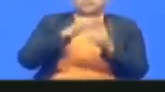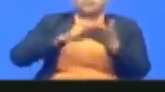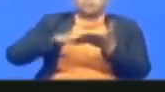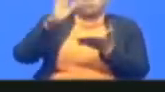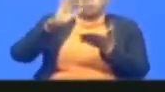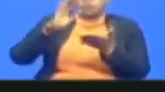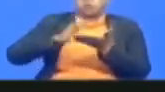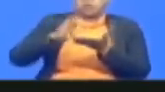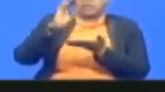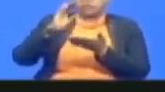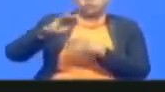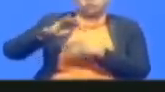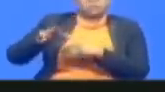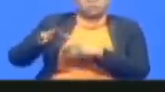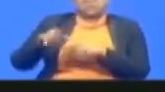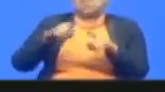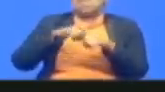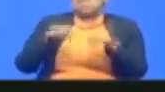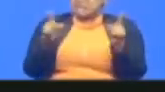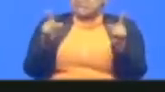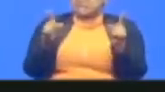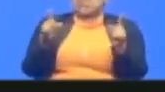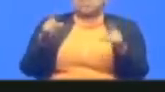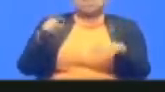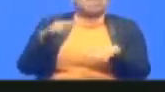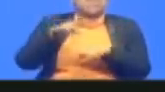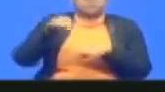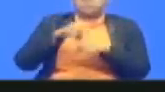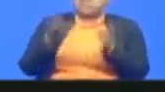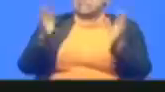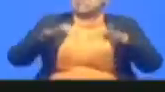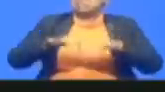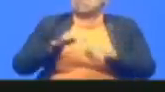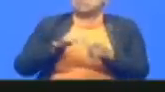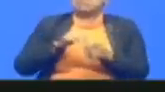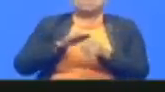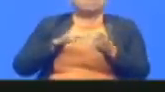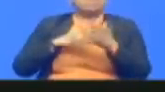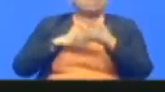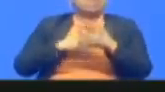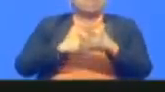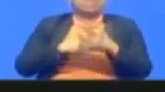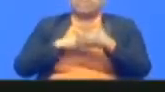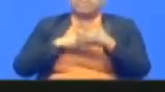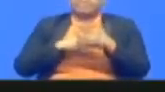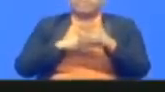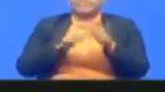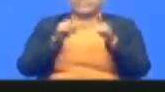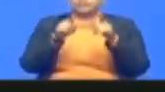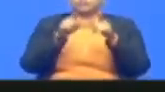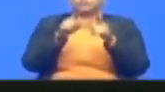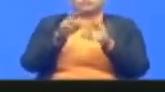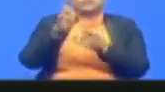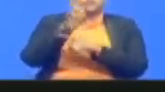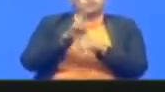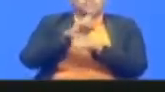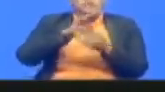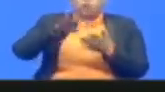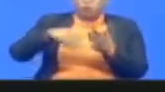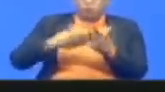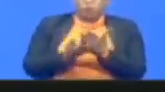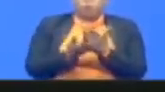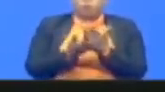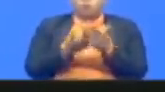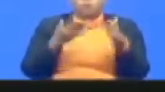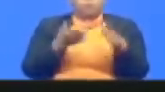counties have been met with resistance from their counterparts in the National Assembly, who they accuse of using all manner of reasons to defeat